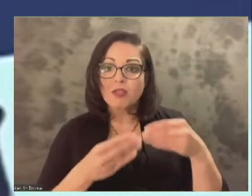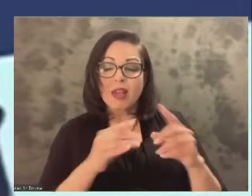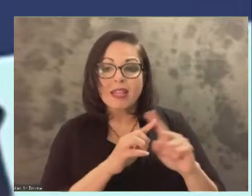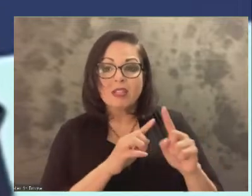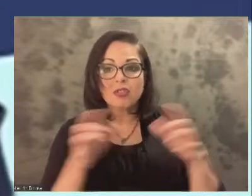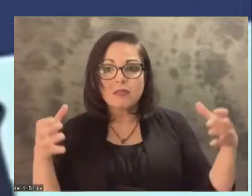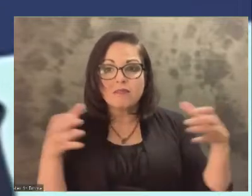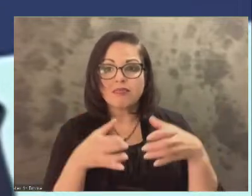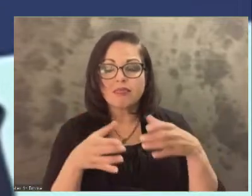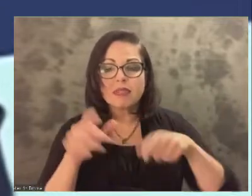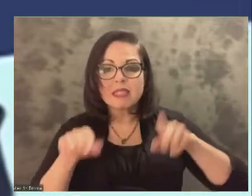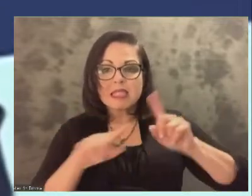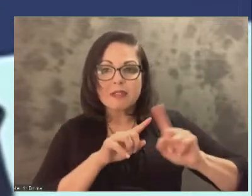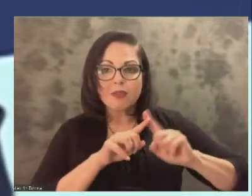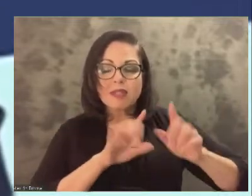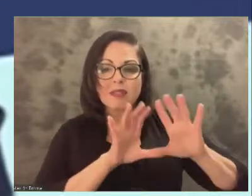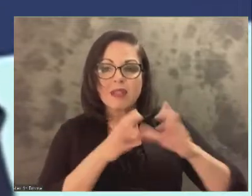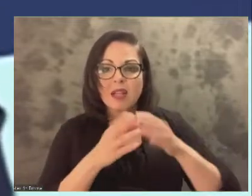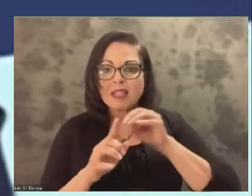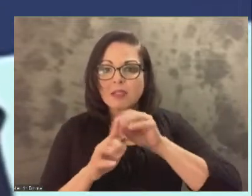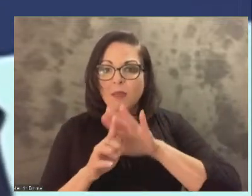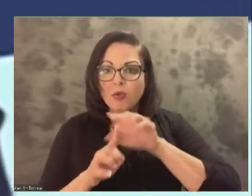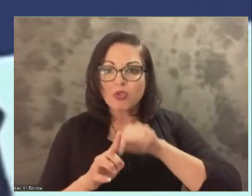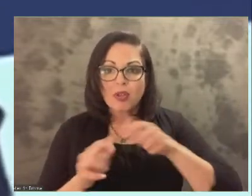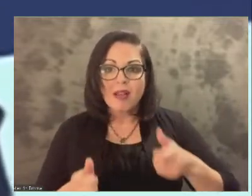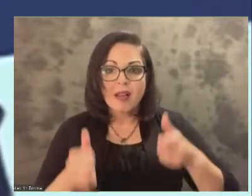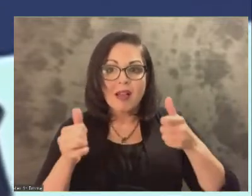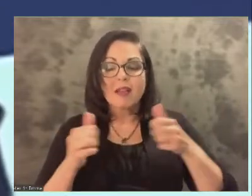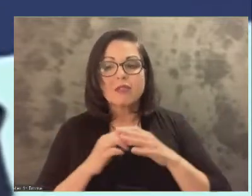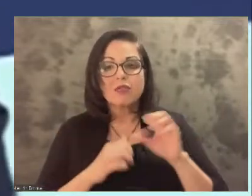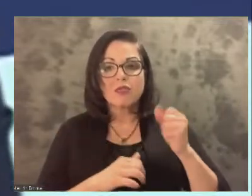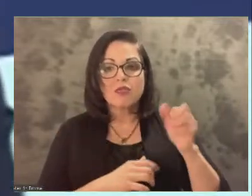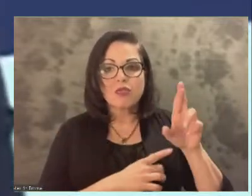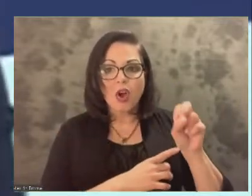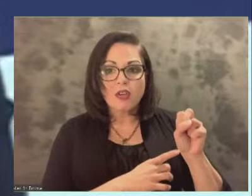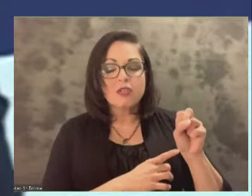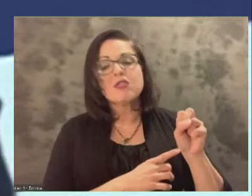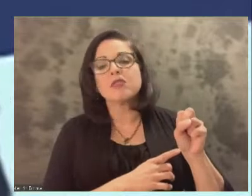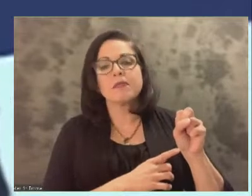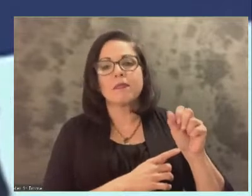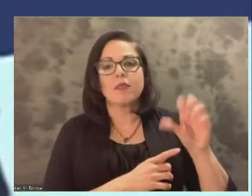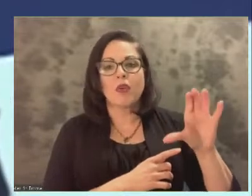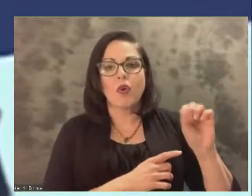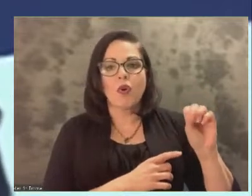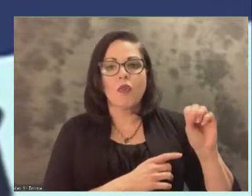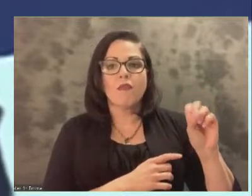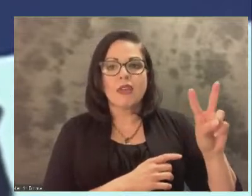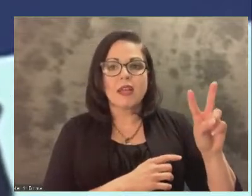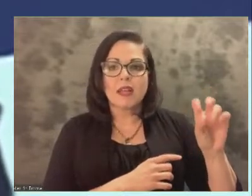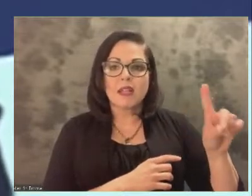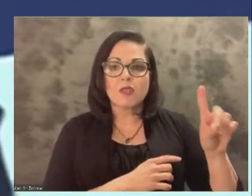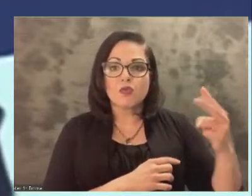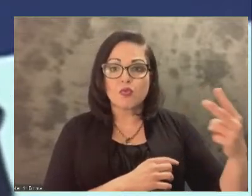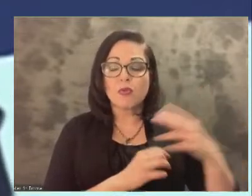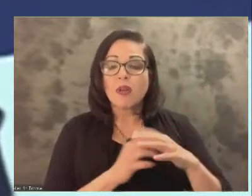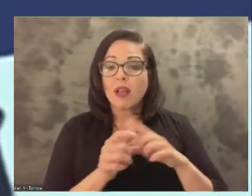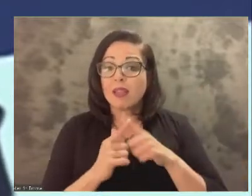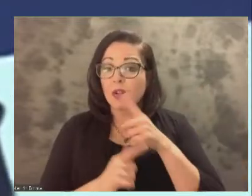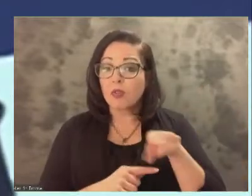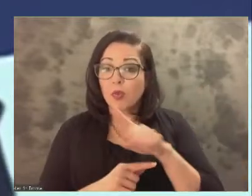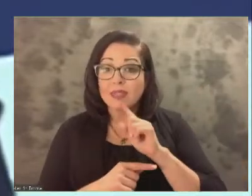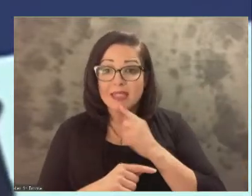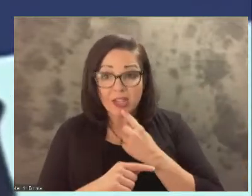occupations with higher risk of exposure to SARS-CoV-2. For some people with disabilities and serious illnesses, as